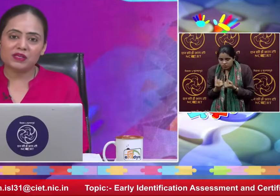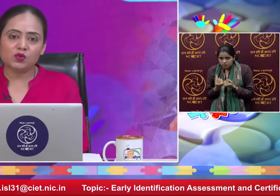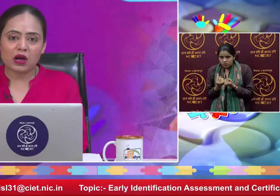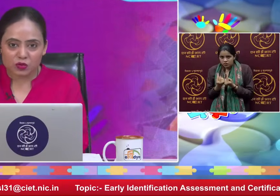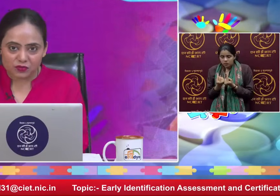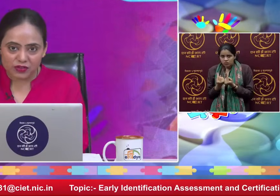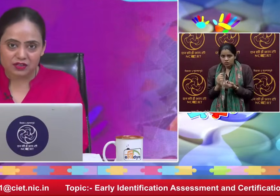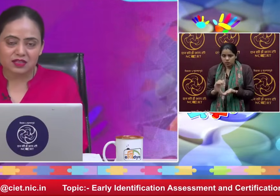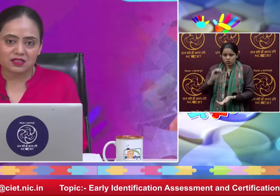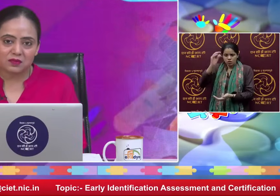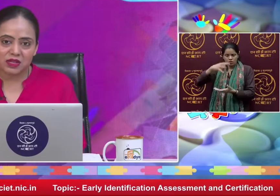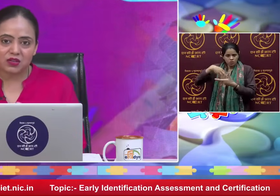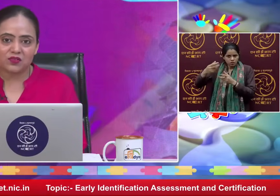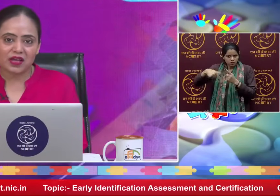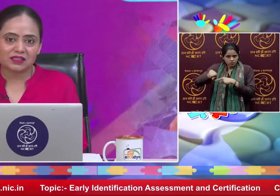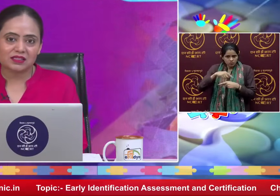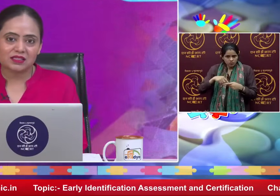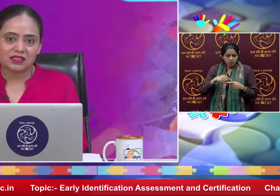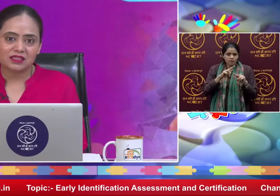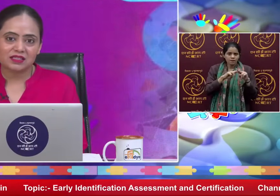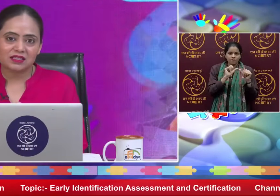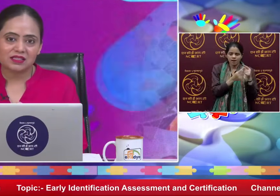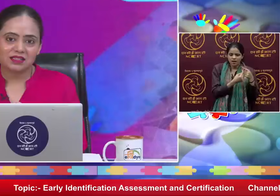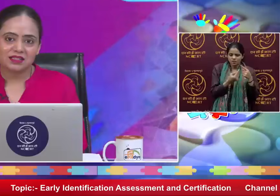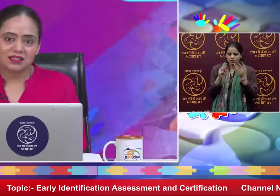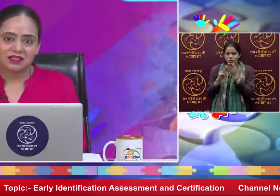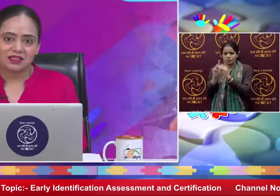they might grow out of it? Is it a myth or a fact?